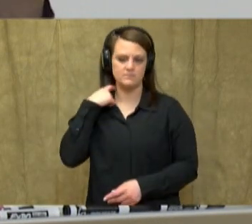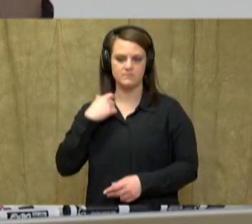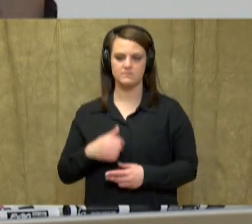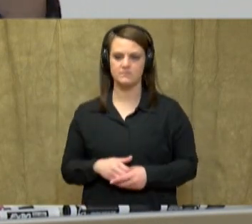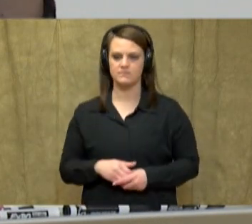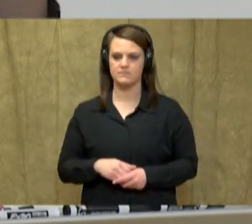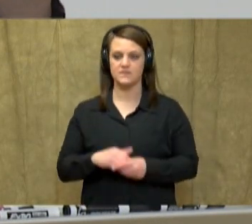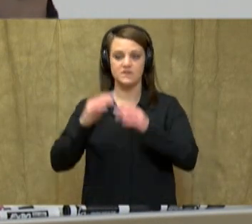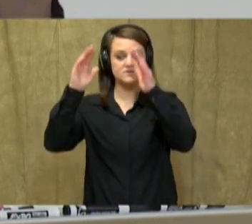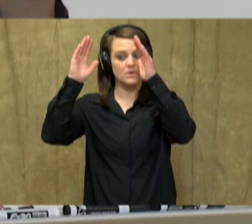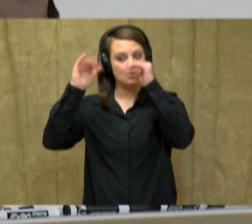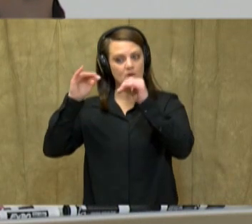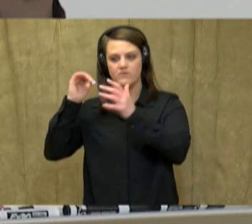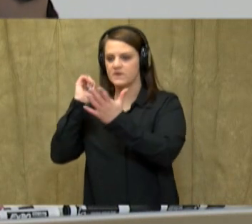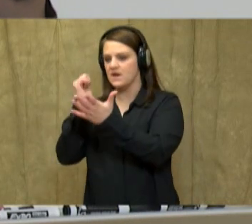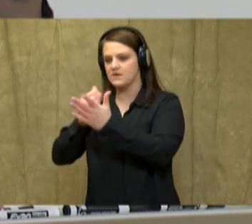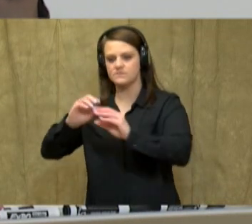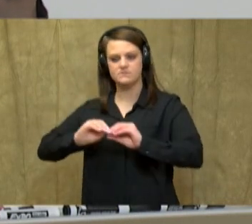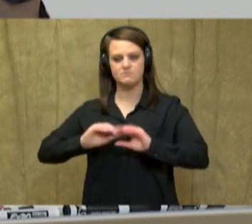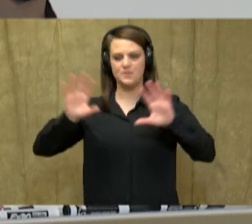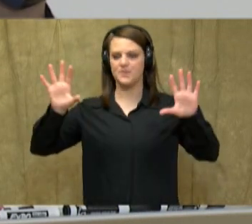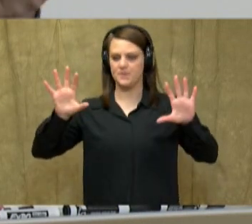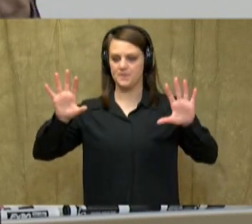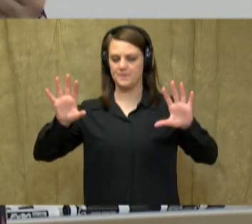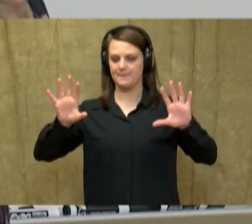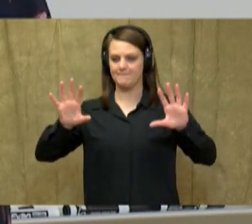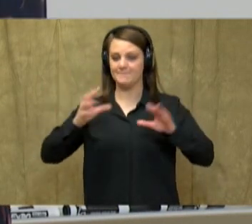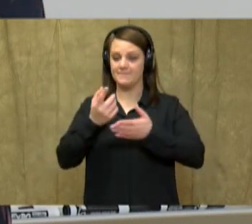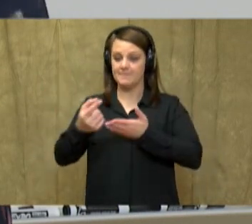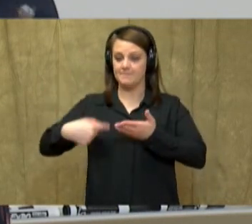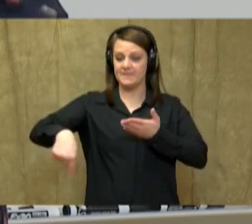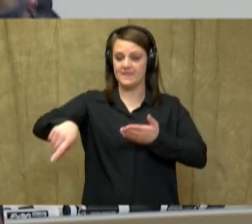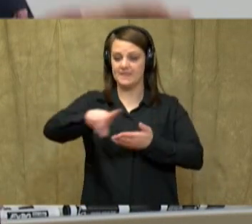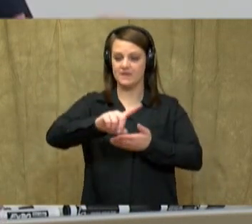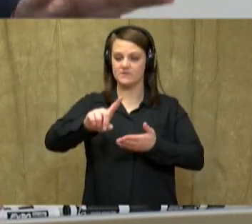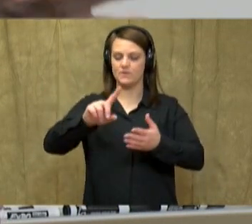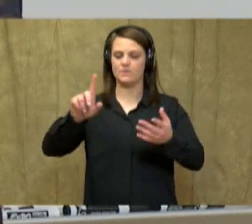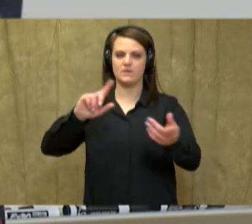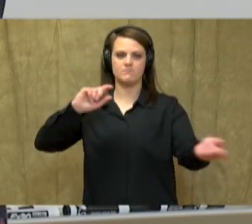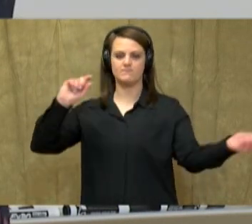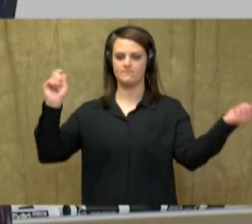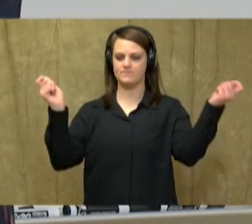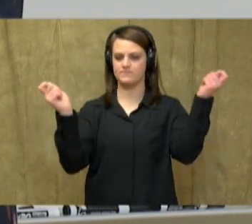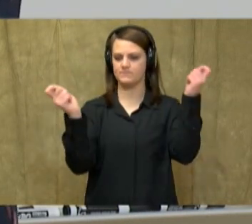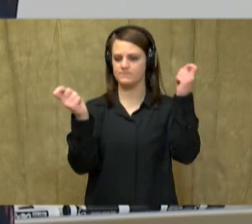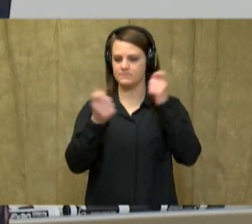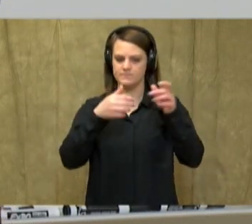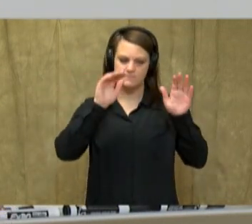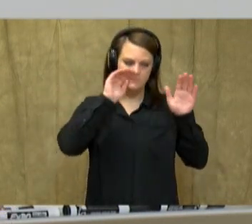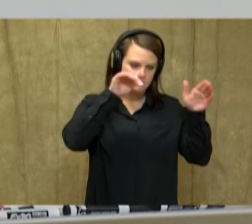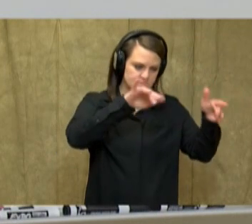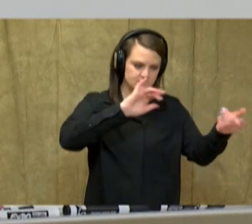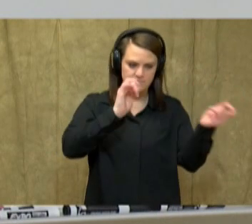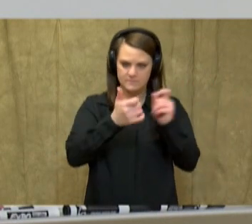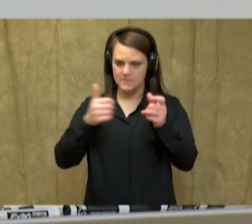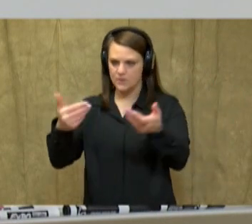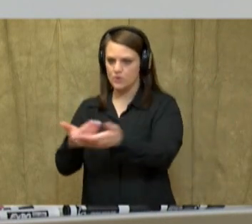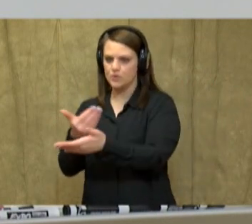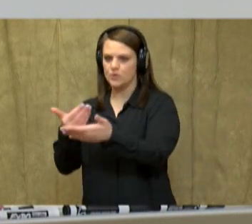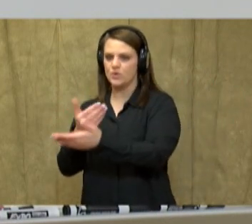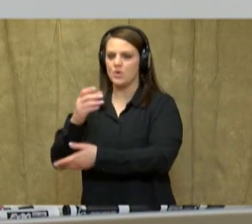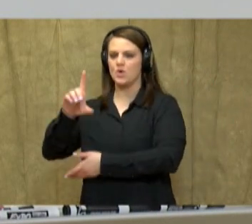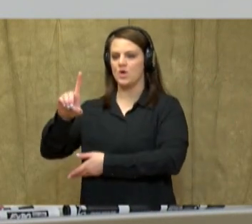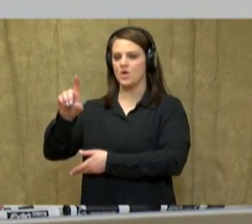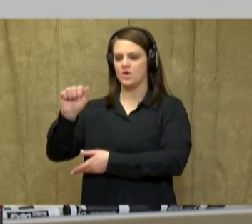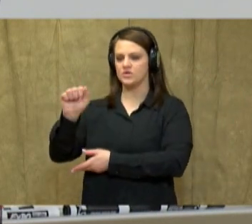So hopefully that helps clarify some things for you. Next week, we are totally switching gears and we're moving on to Darwin,